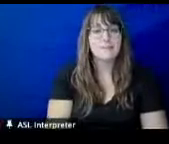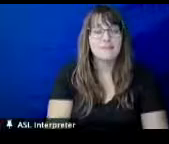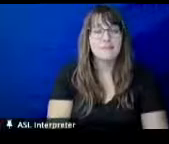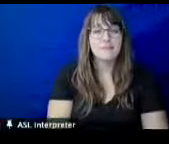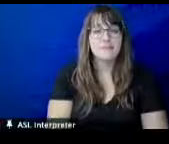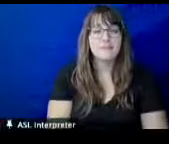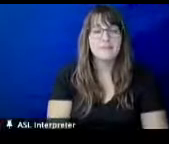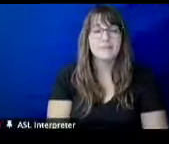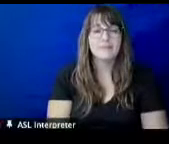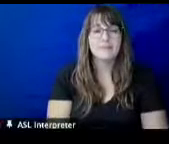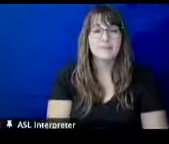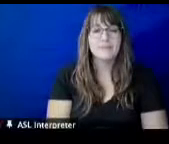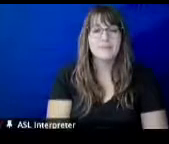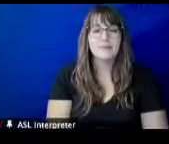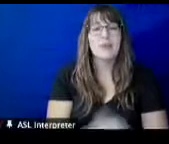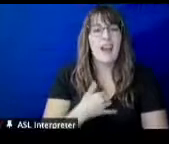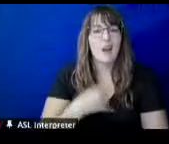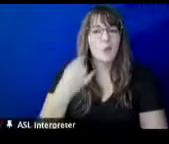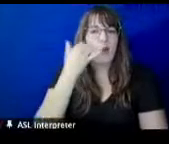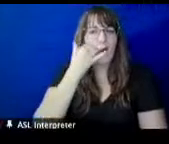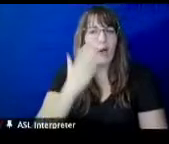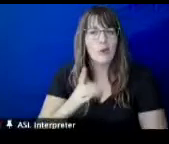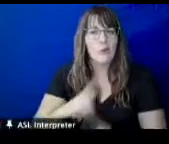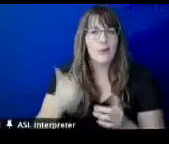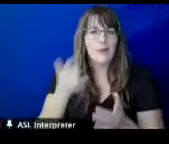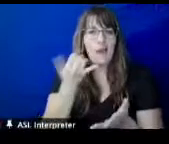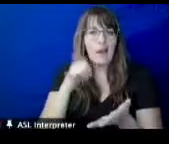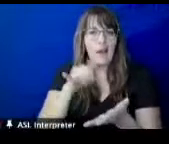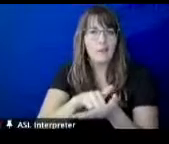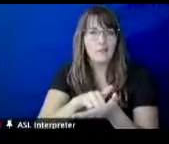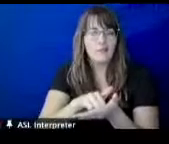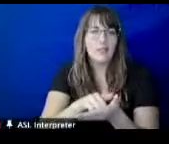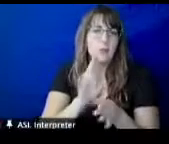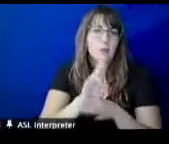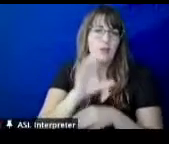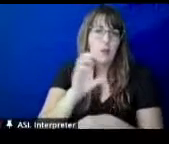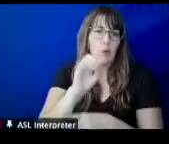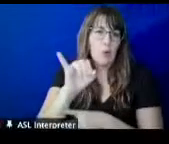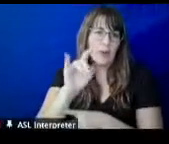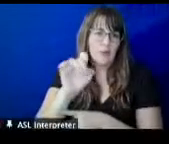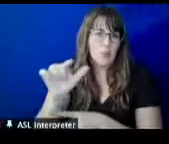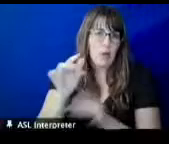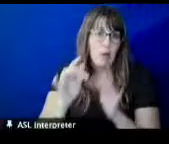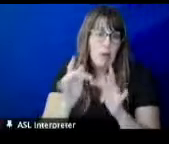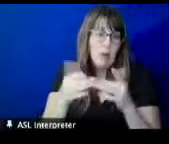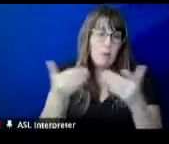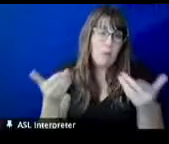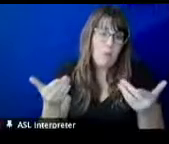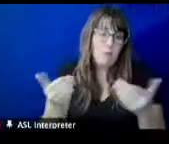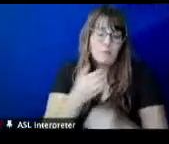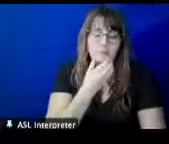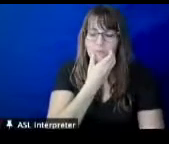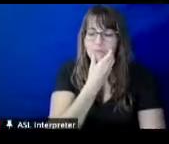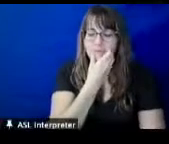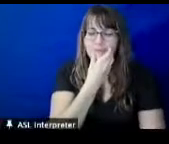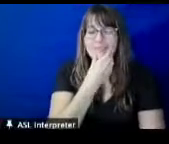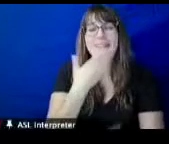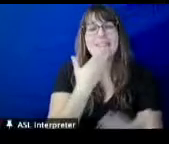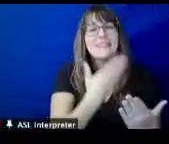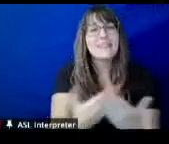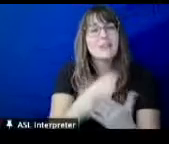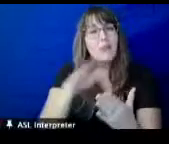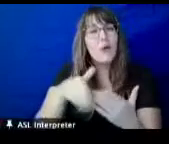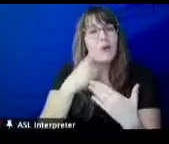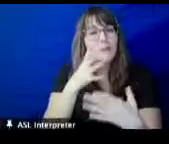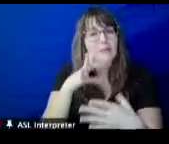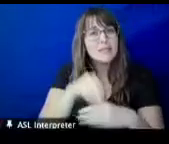And we lost it. We had a caller here, but they probably went to the online tool. So thank you very much,